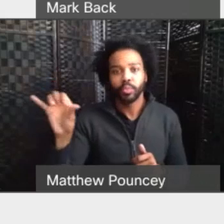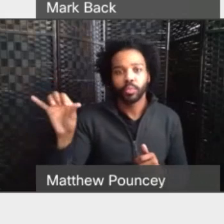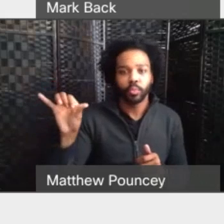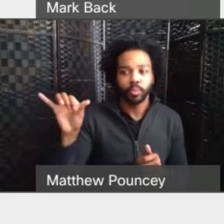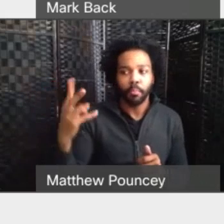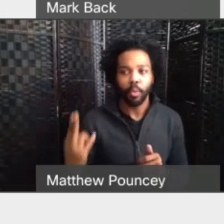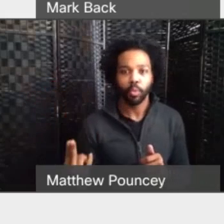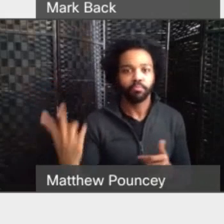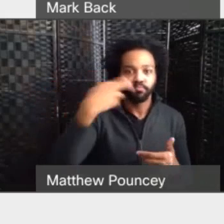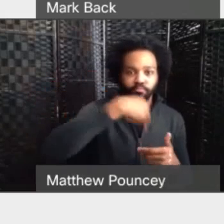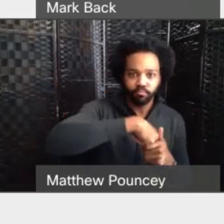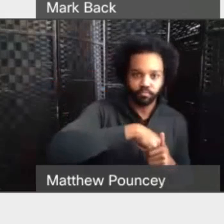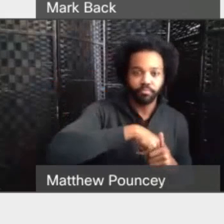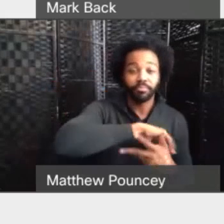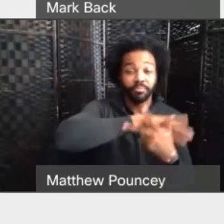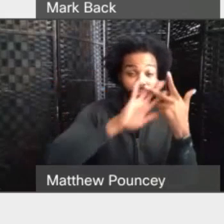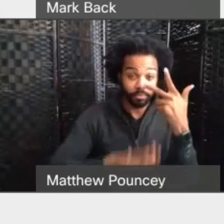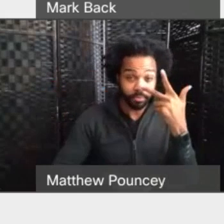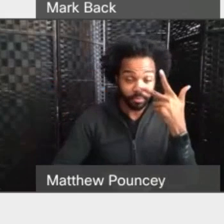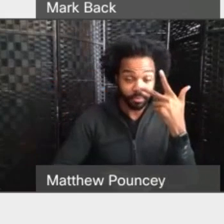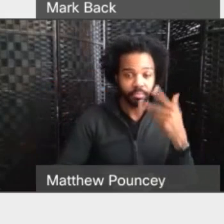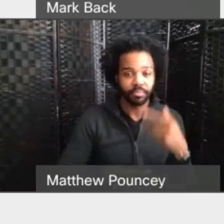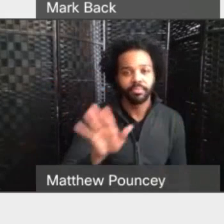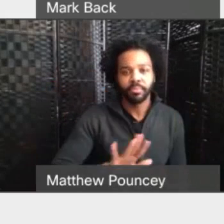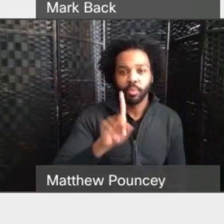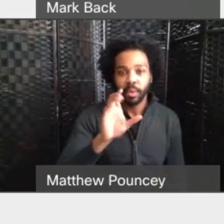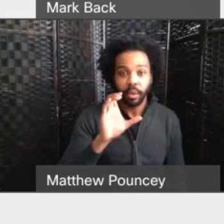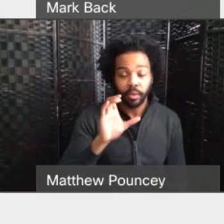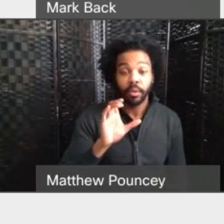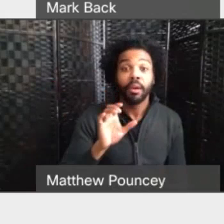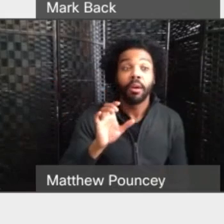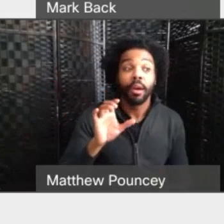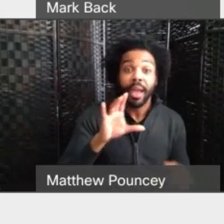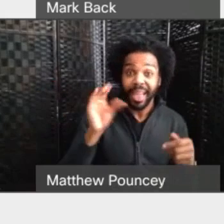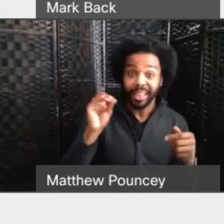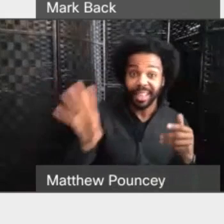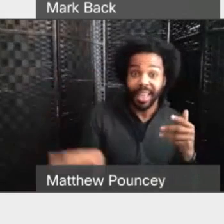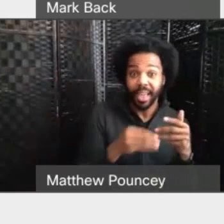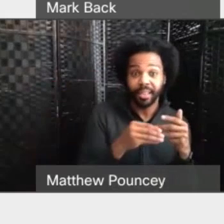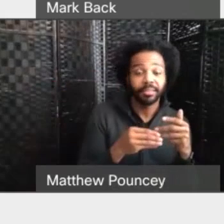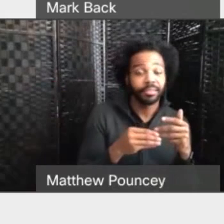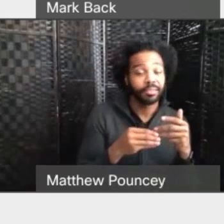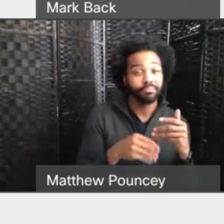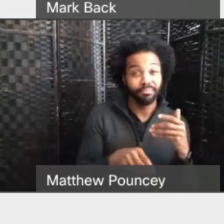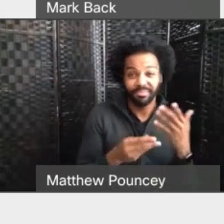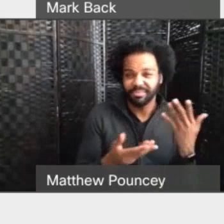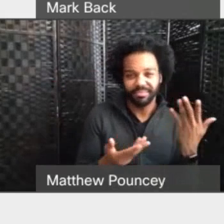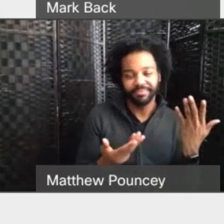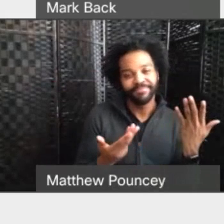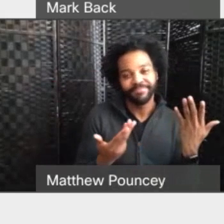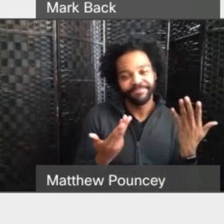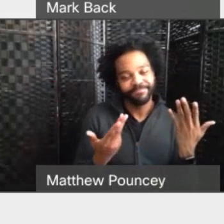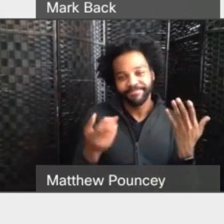which, as I said, just added about 100. To then also include just another 900 was not something, unfortunately, that